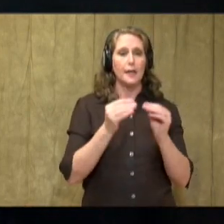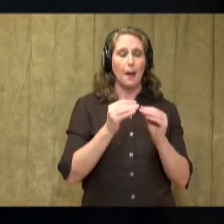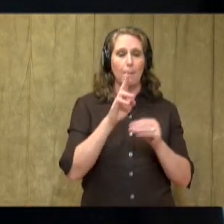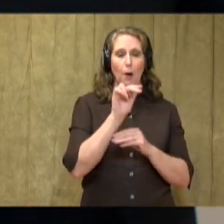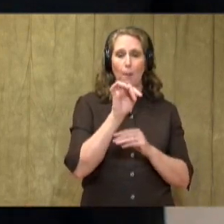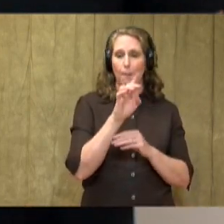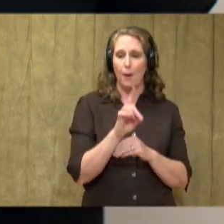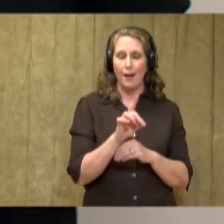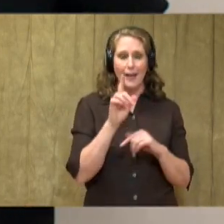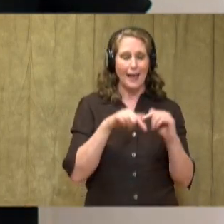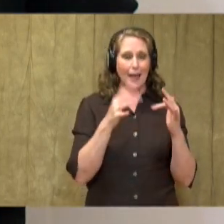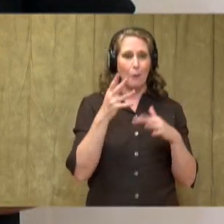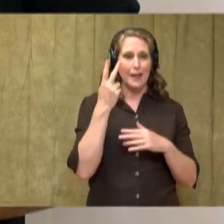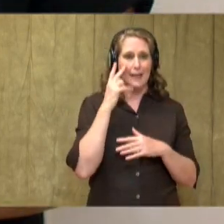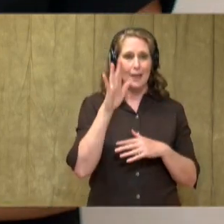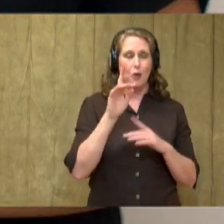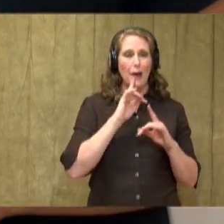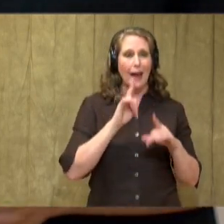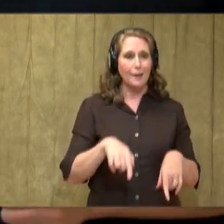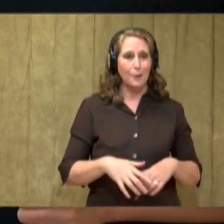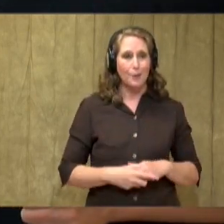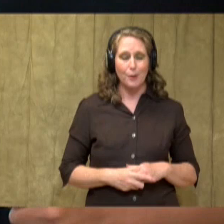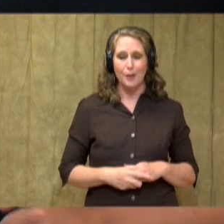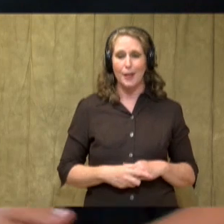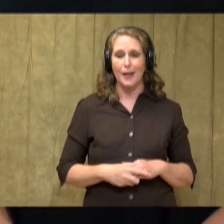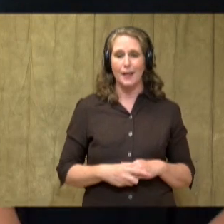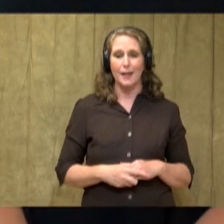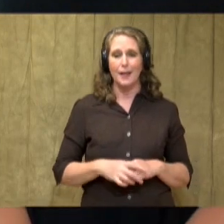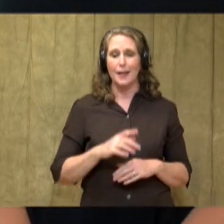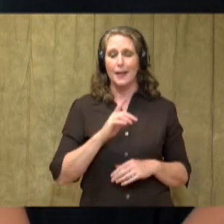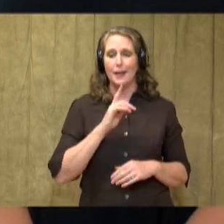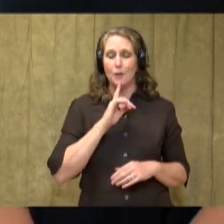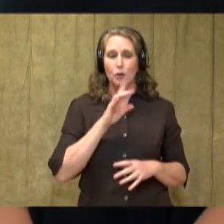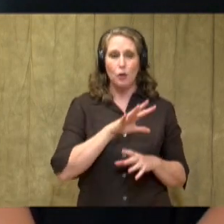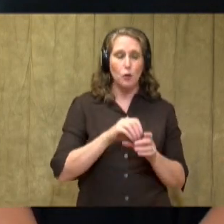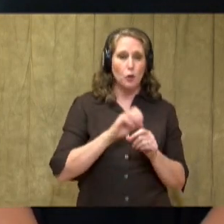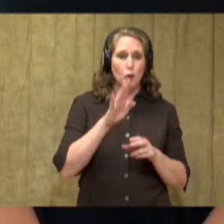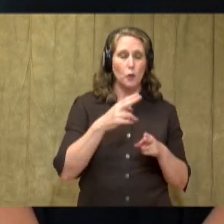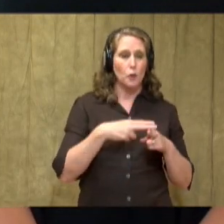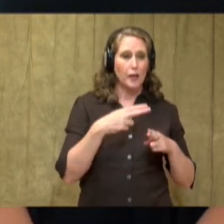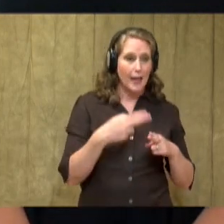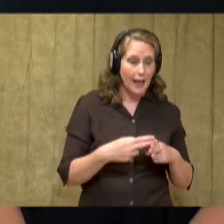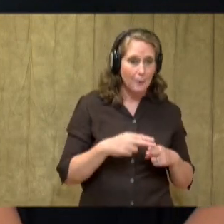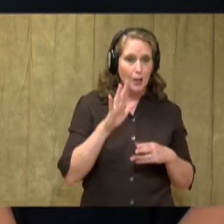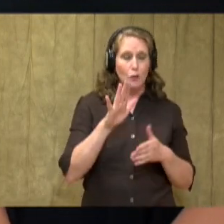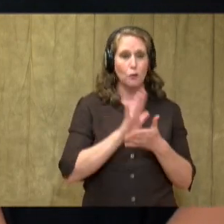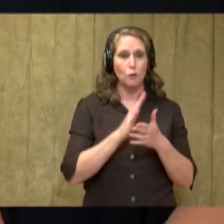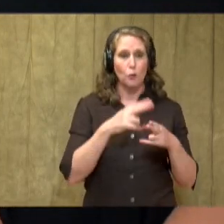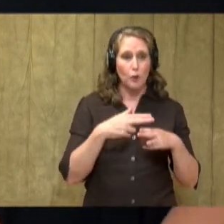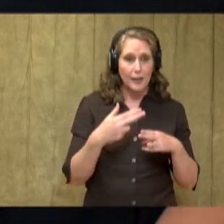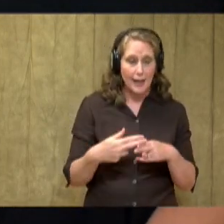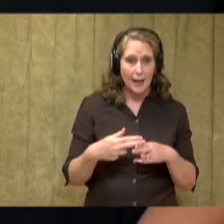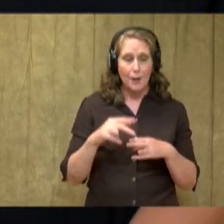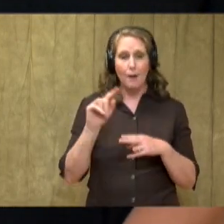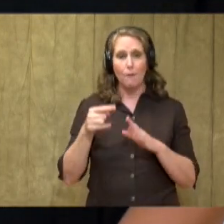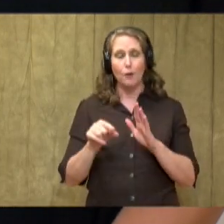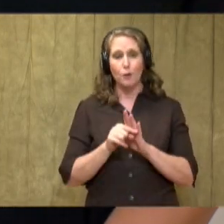I can't wait to see your answers. Make sure you include your name, your school,